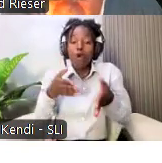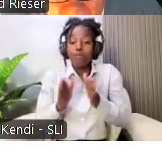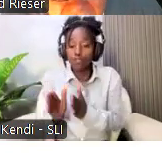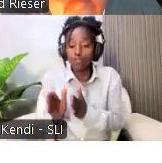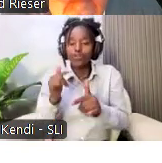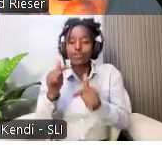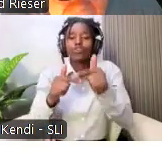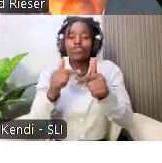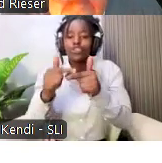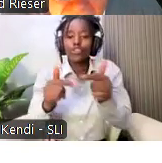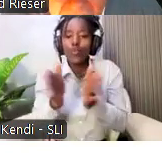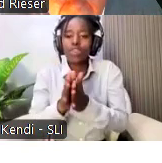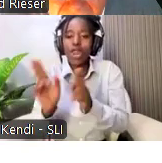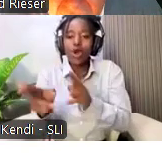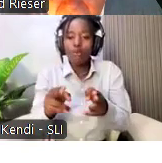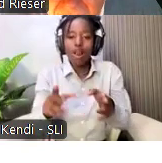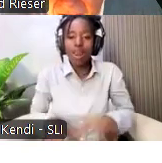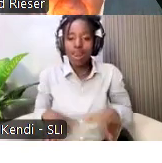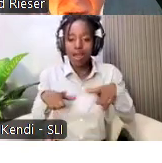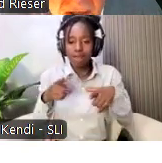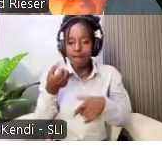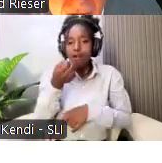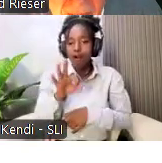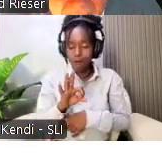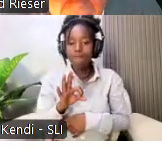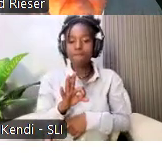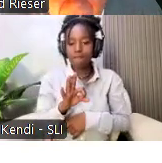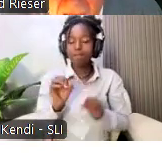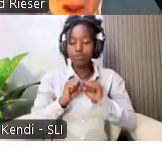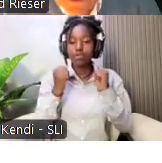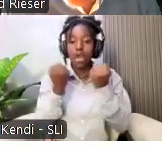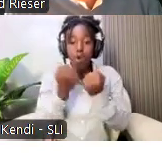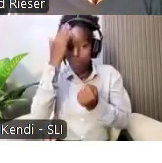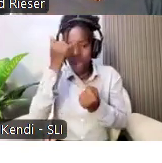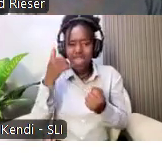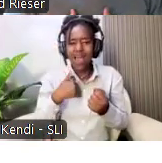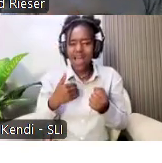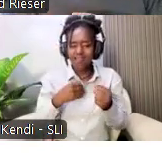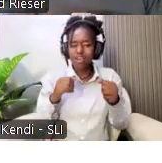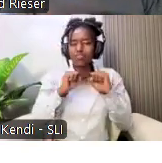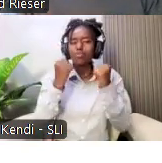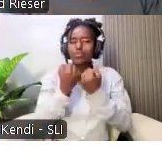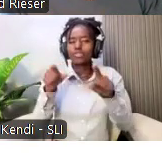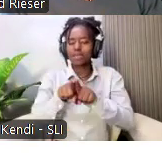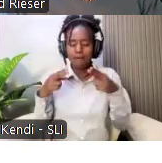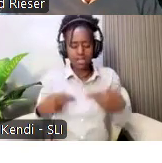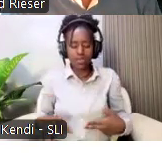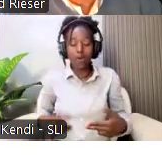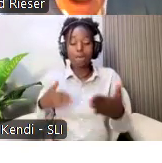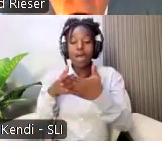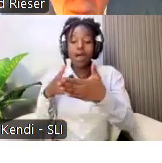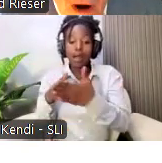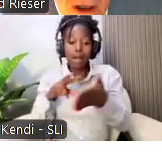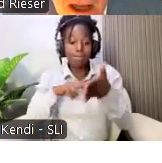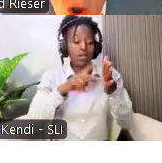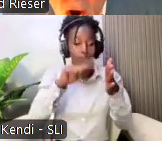of the community on an equal level with others due to physical and social barriers. So as disabled people, we are